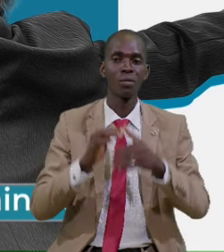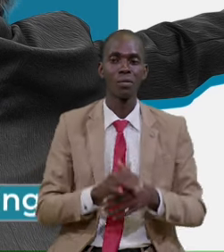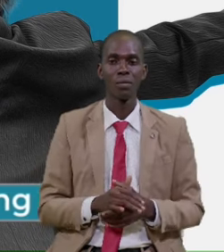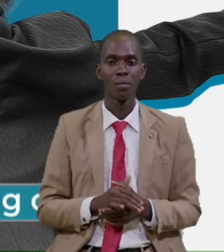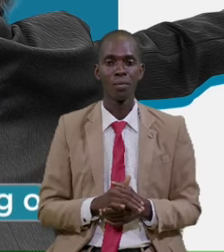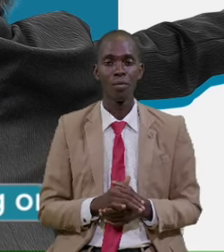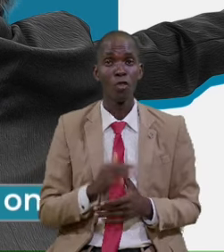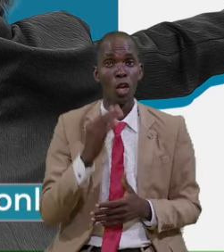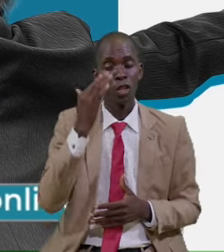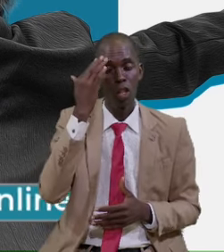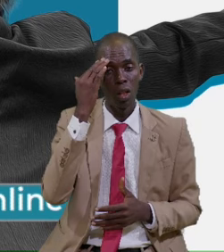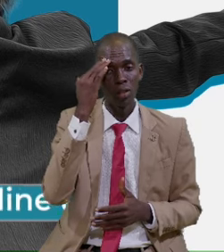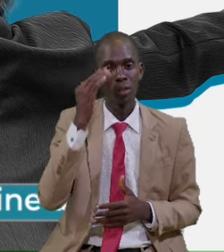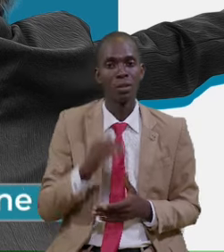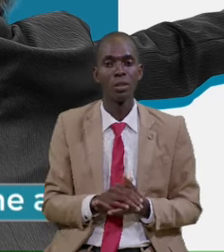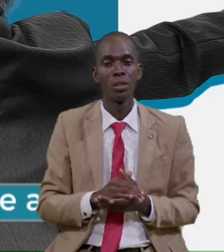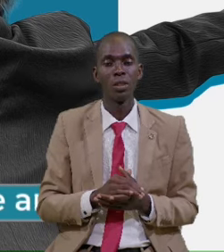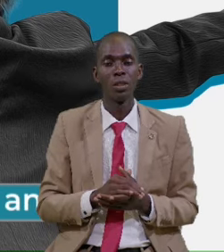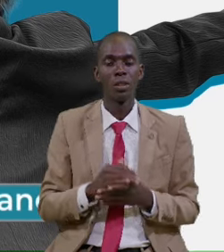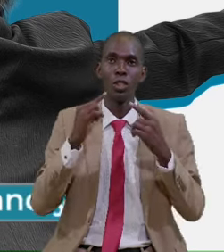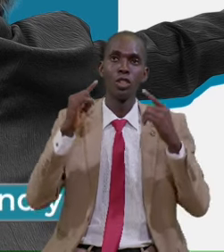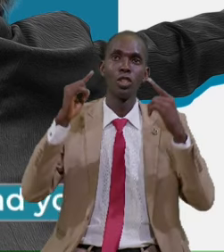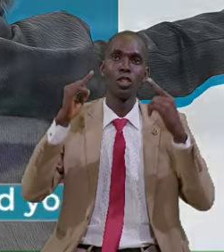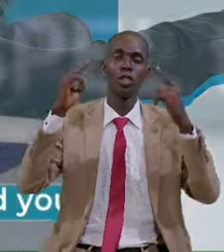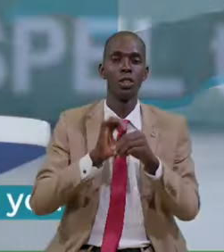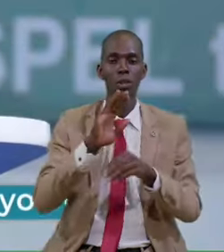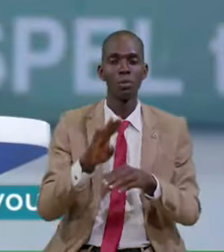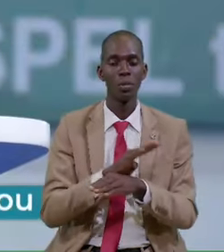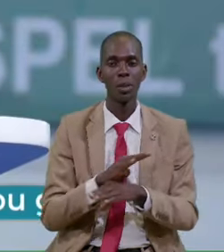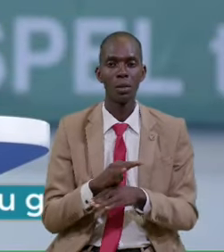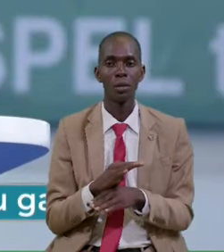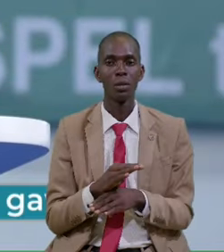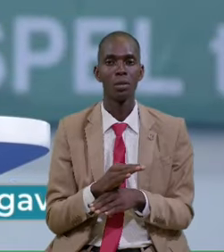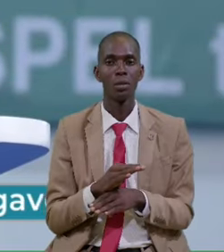knowledge, success in your business,